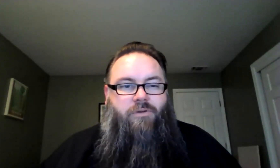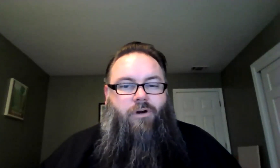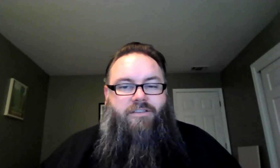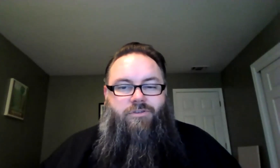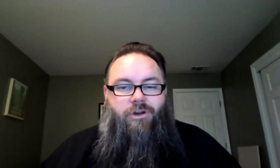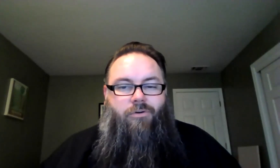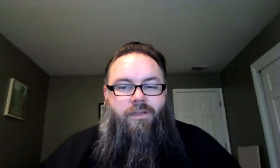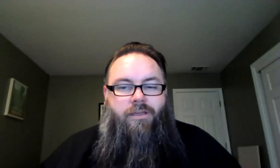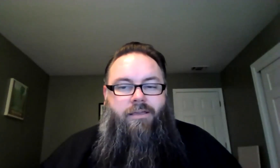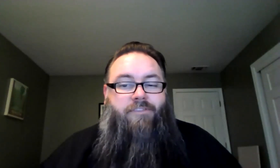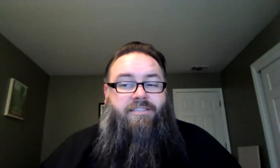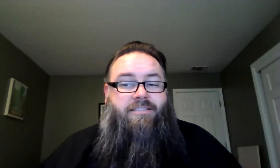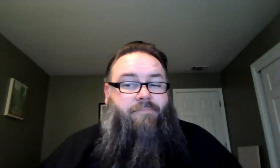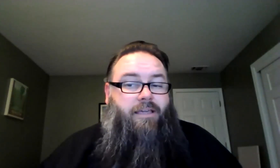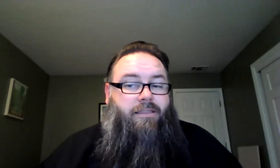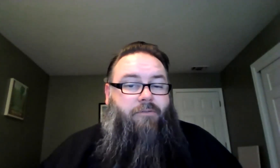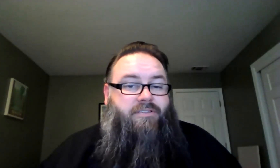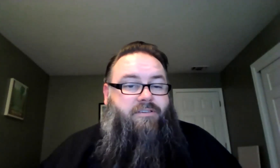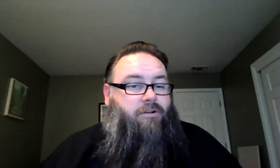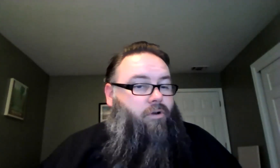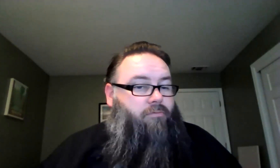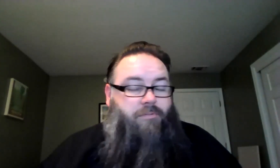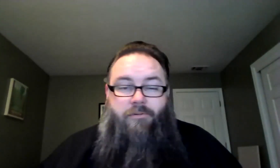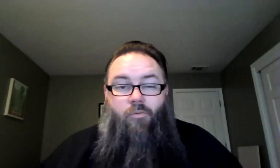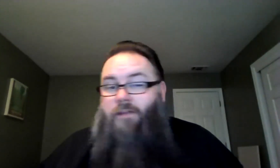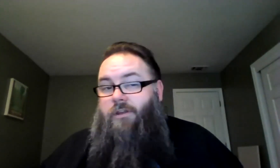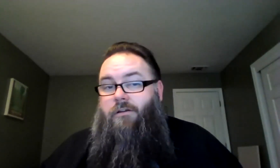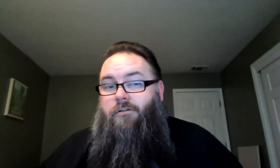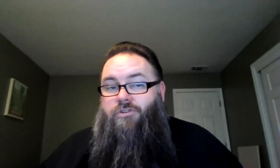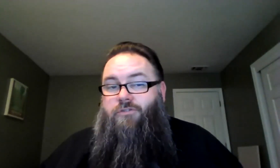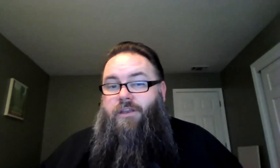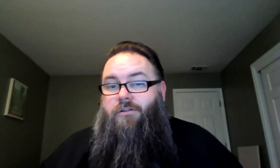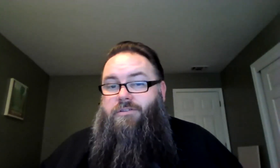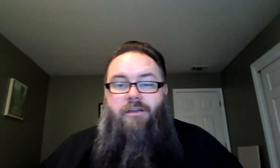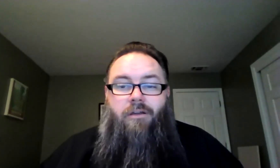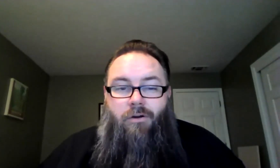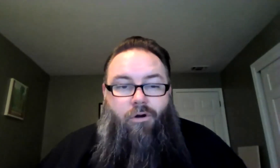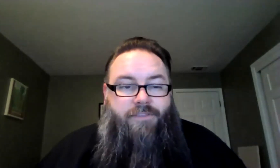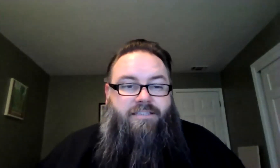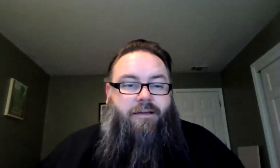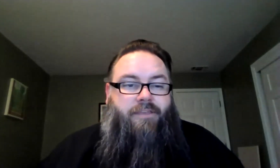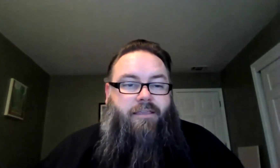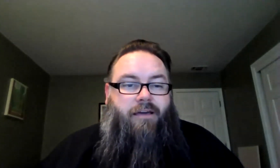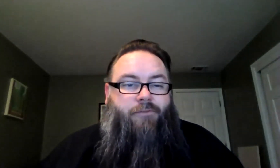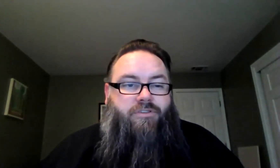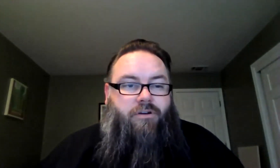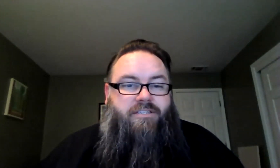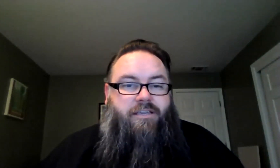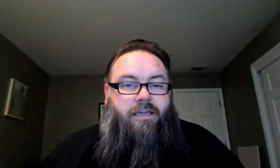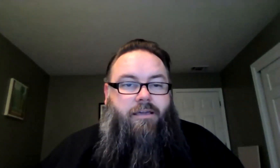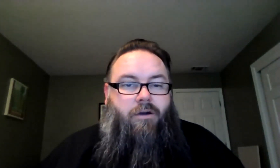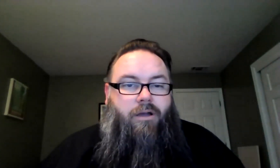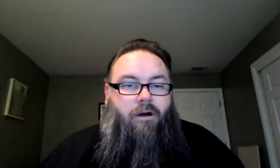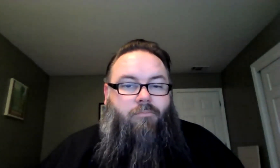remote, because we want to know if this is something that was occurring with maybe one vendor or two vendors, or if this is something that folks